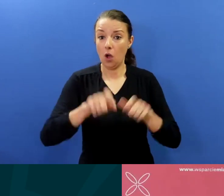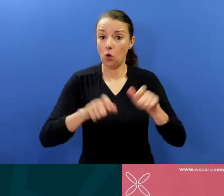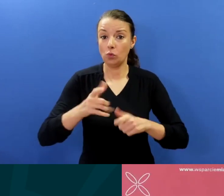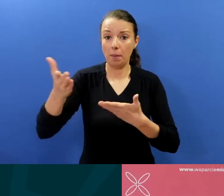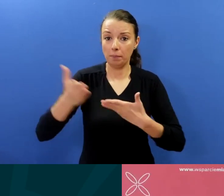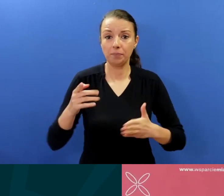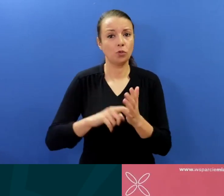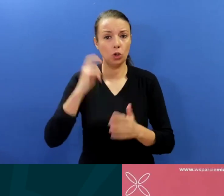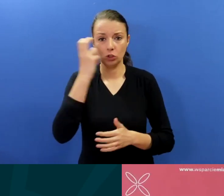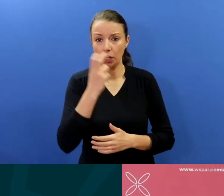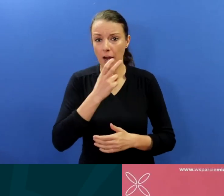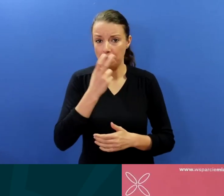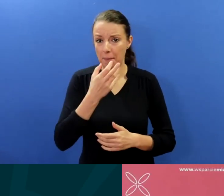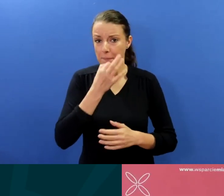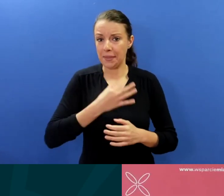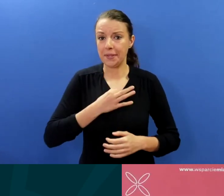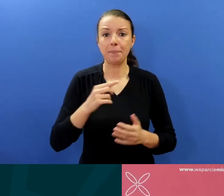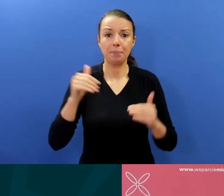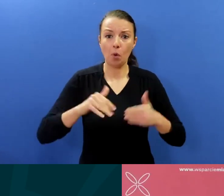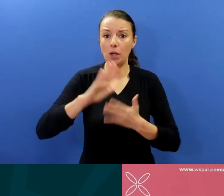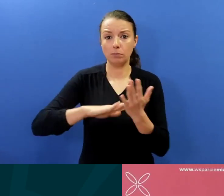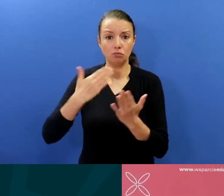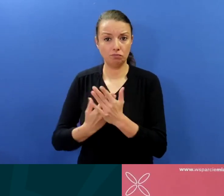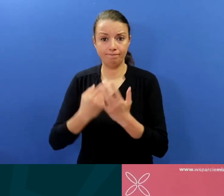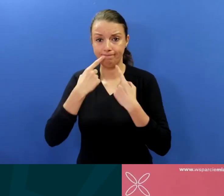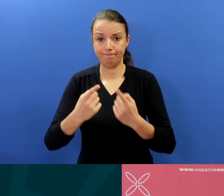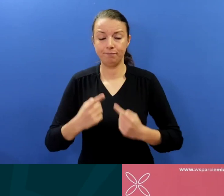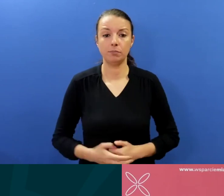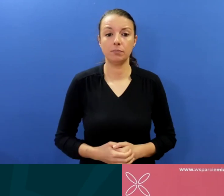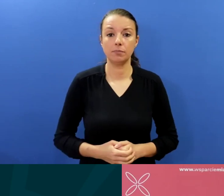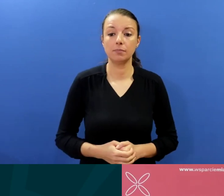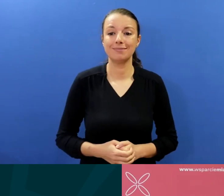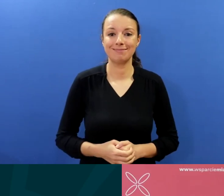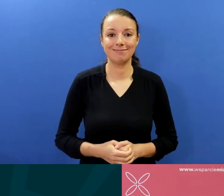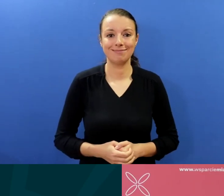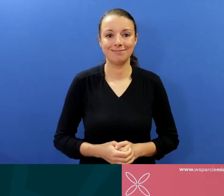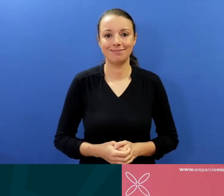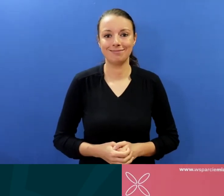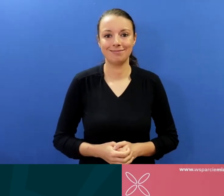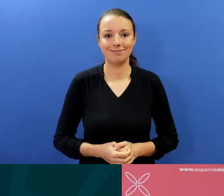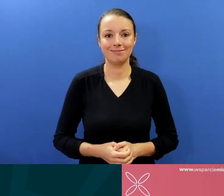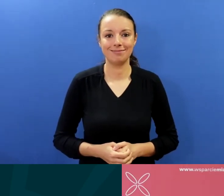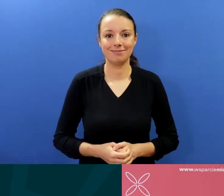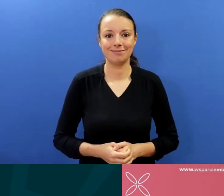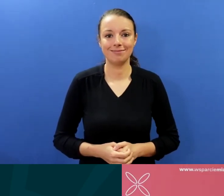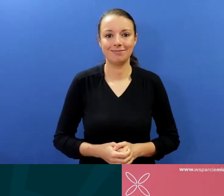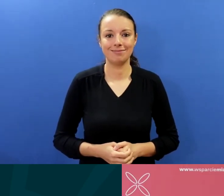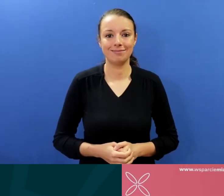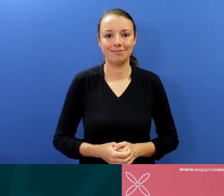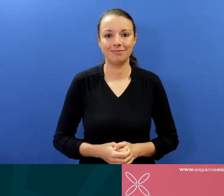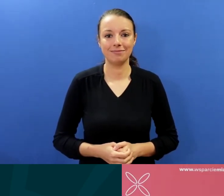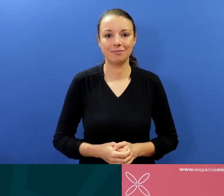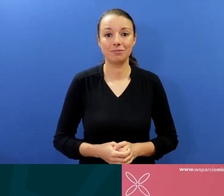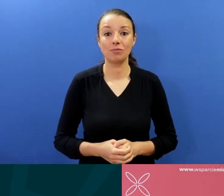an example. The national citizen consultation in France on